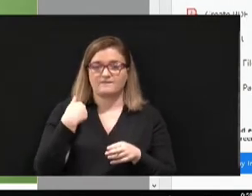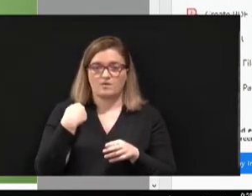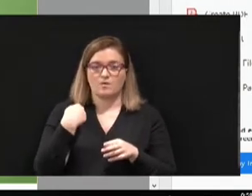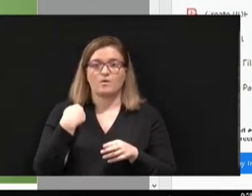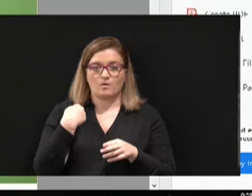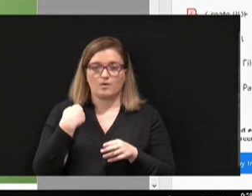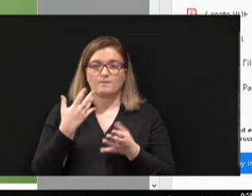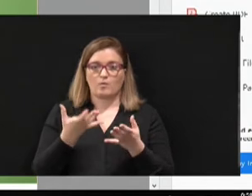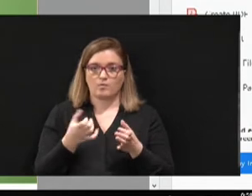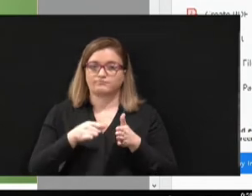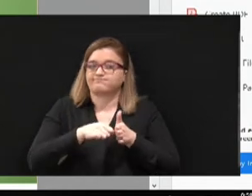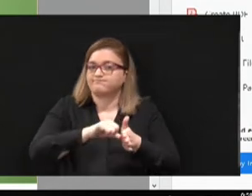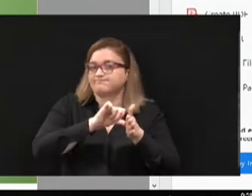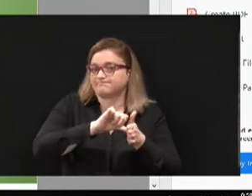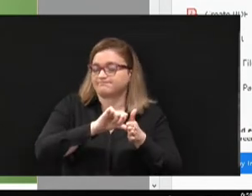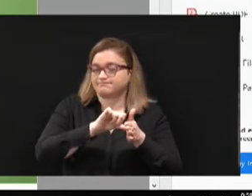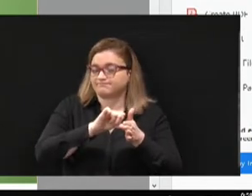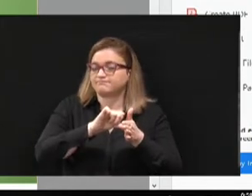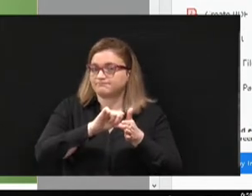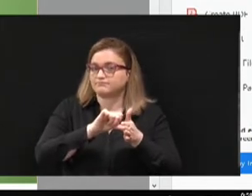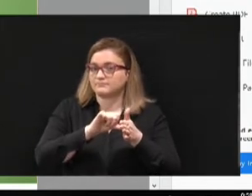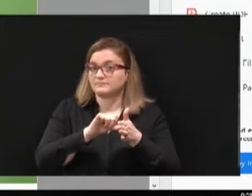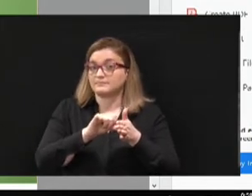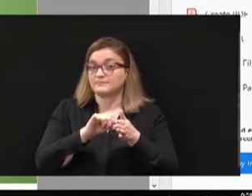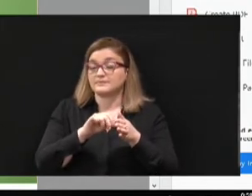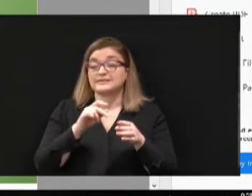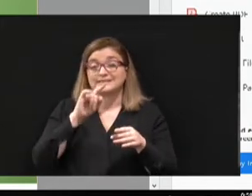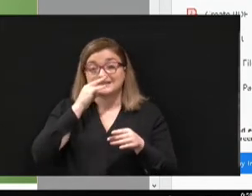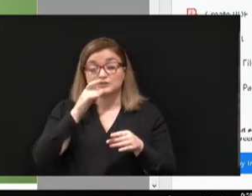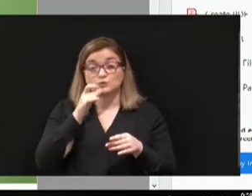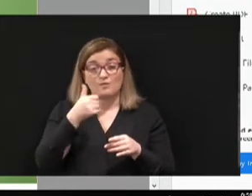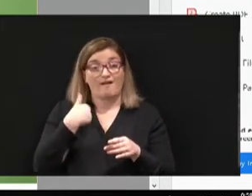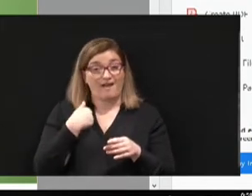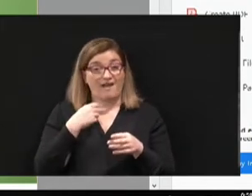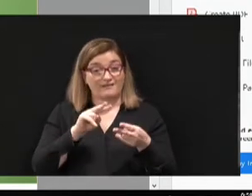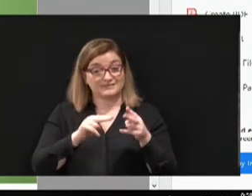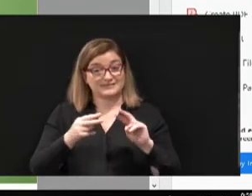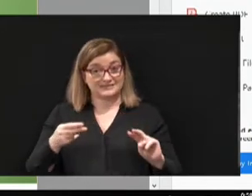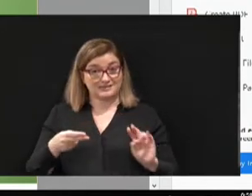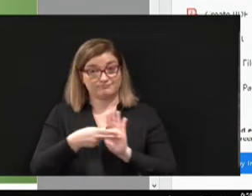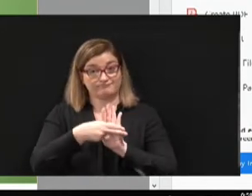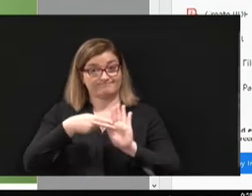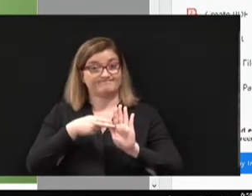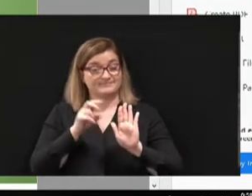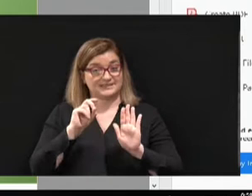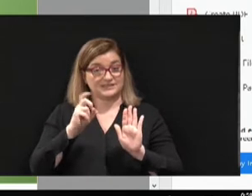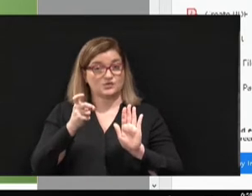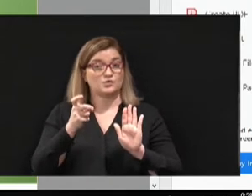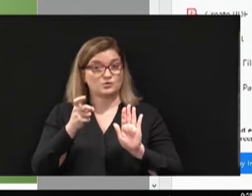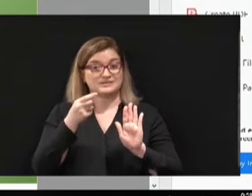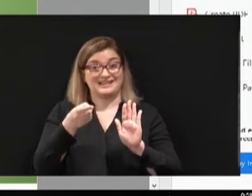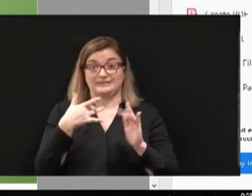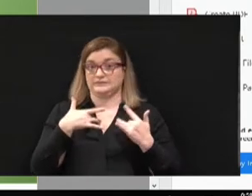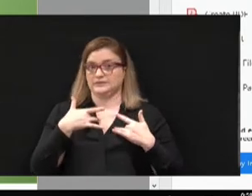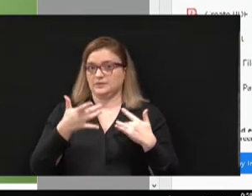are at least average to above, they're at least average intelligence and many times above average